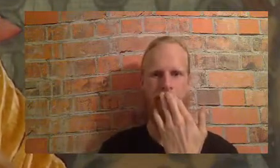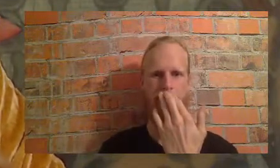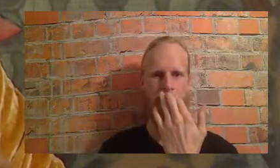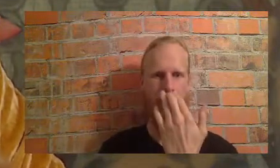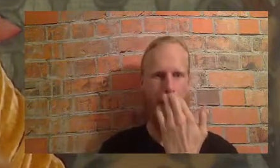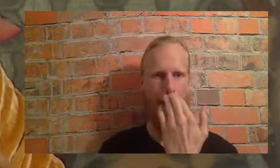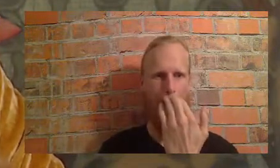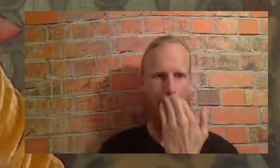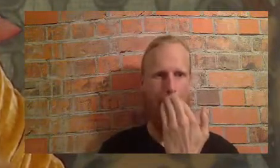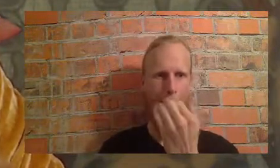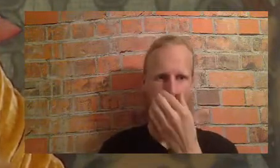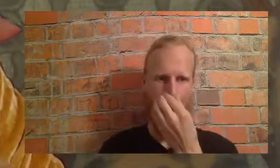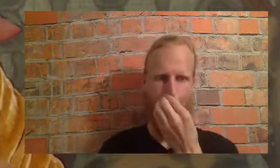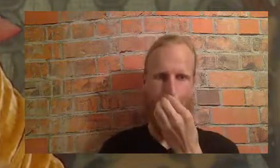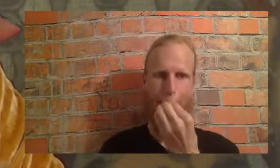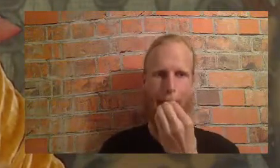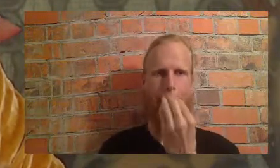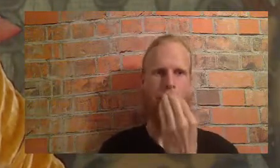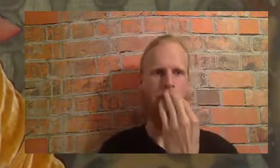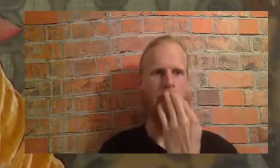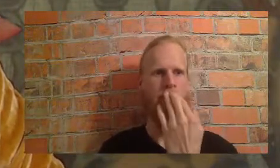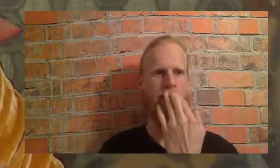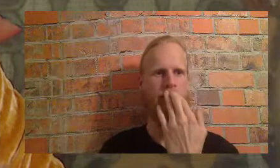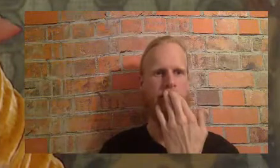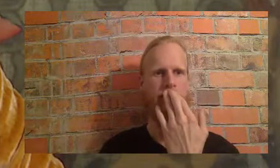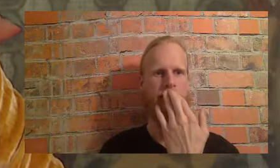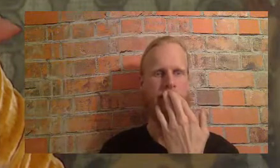It's taking attention and energy